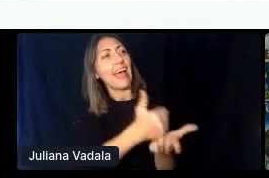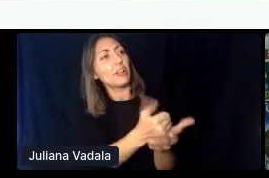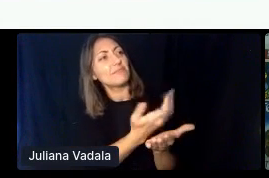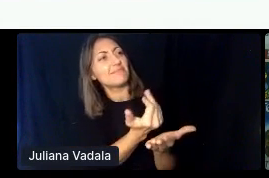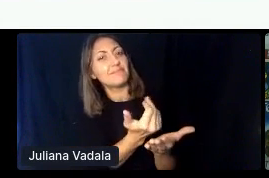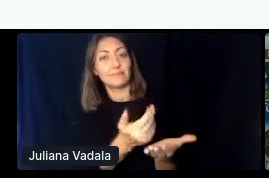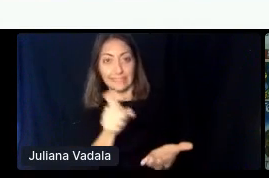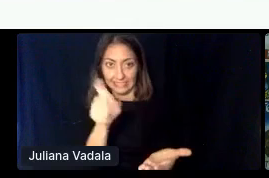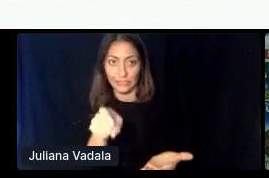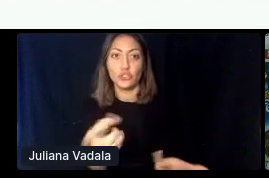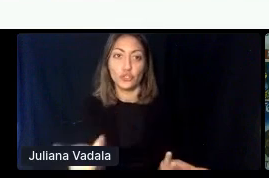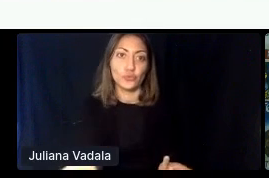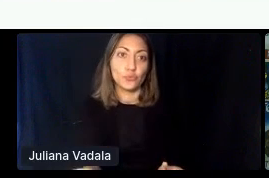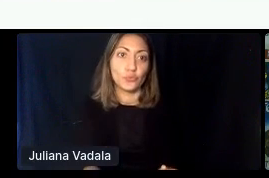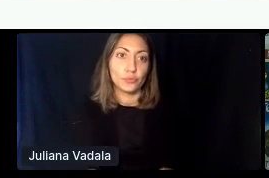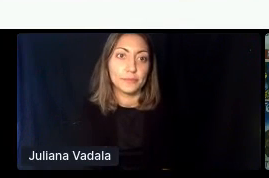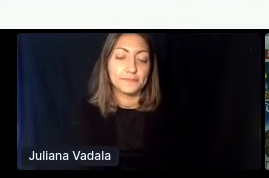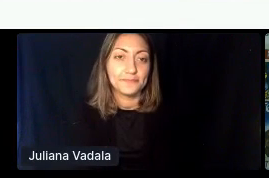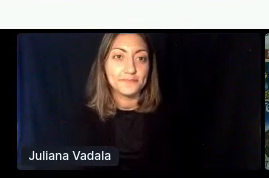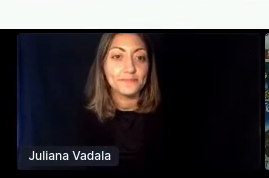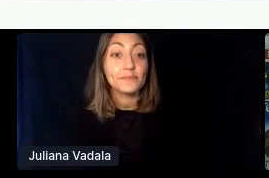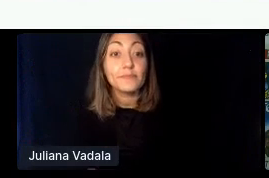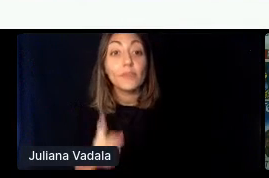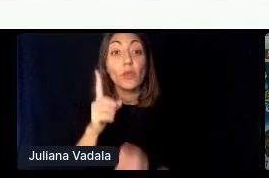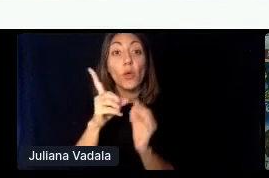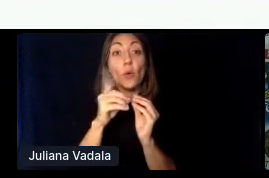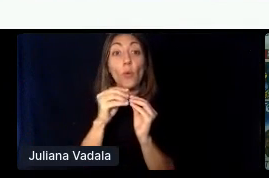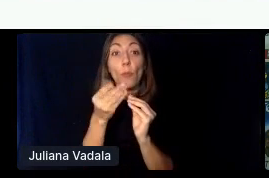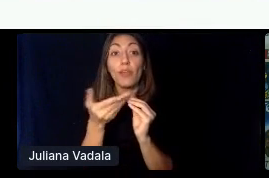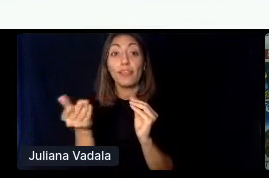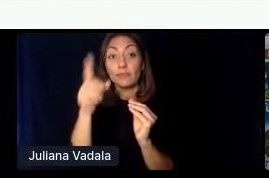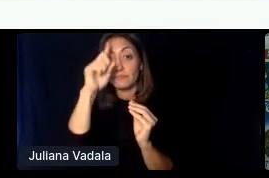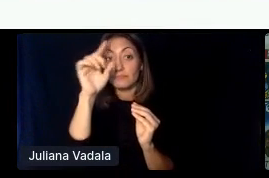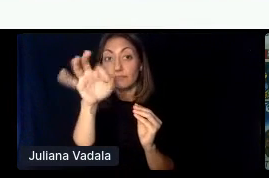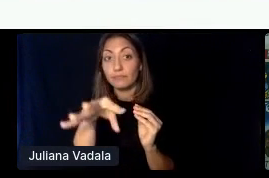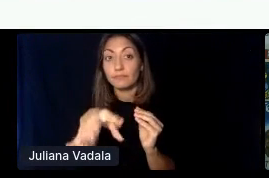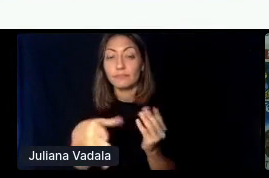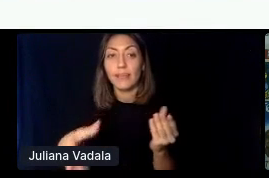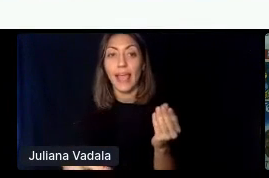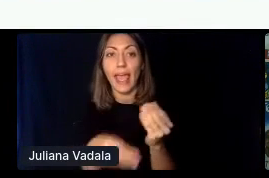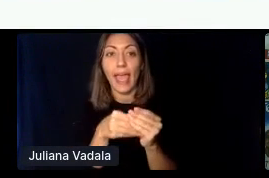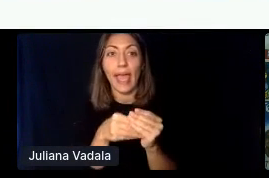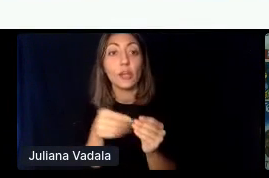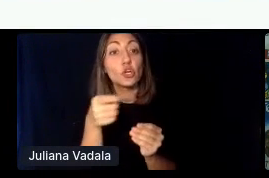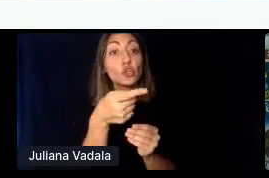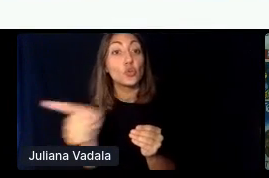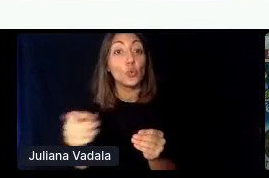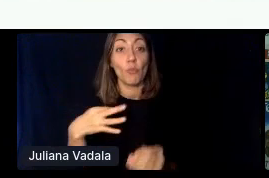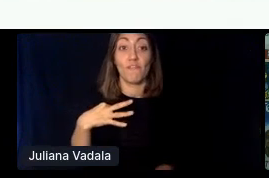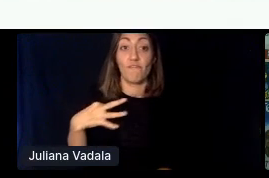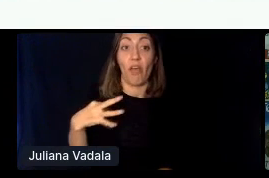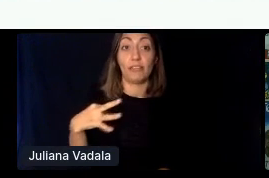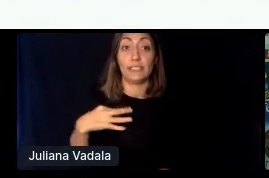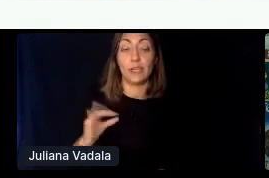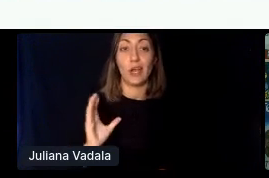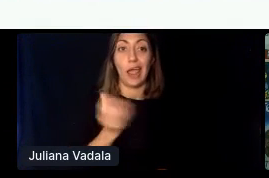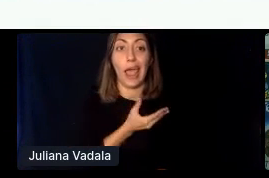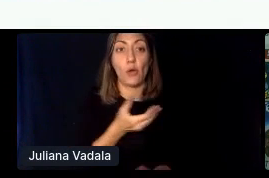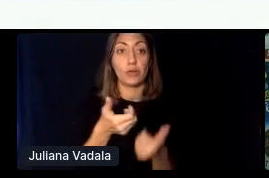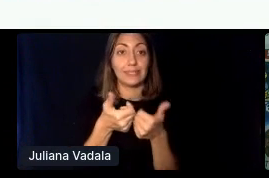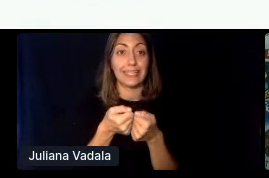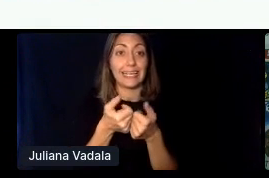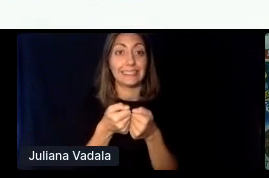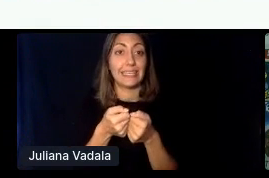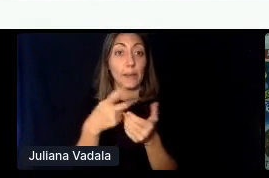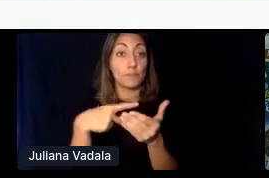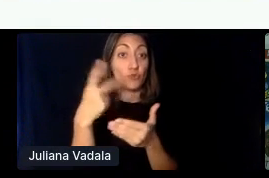other note for those of you volunteering on our texting program. It won't always be clear exactly which